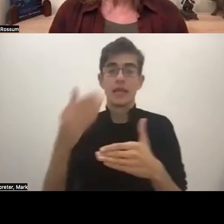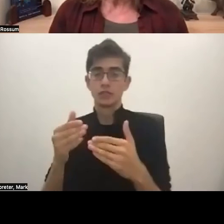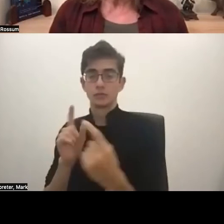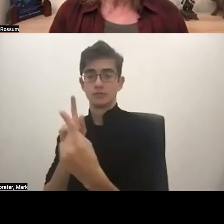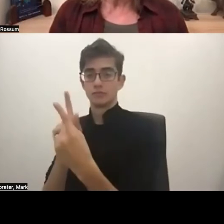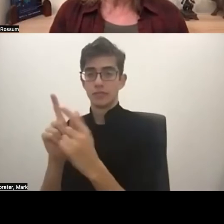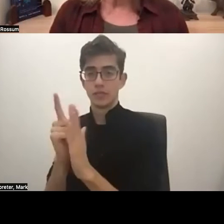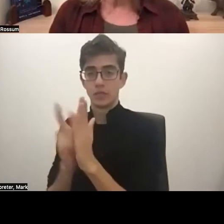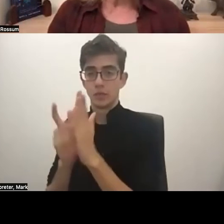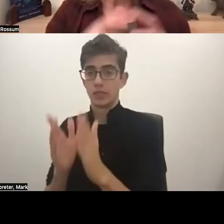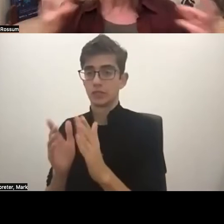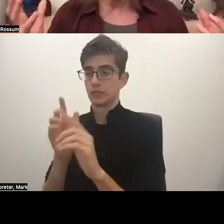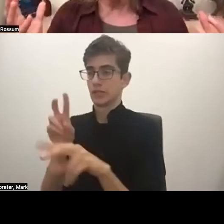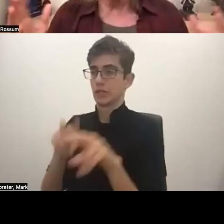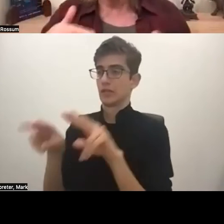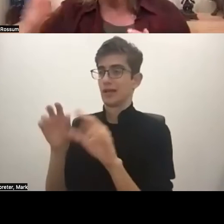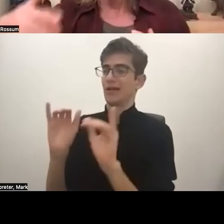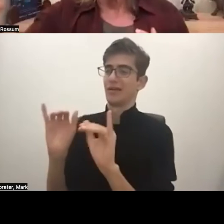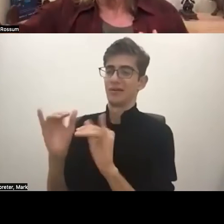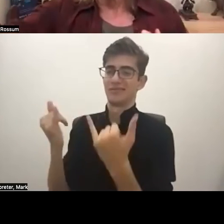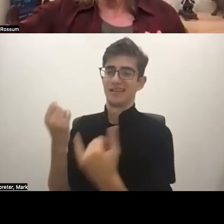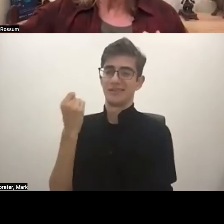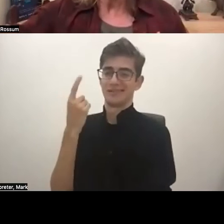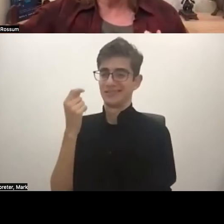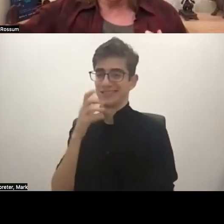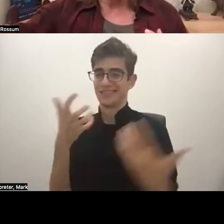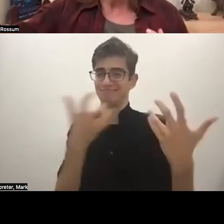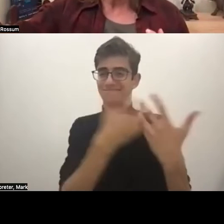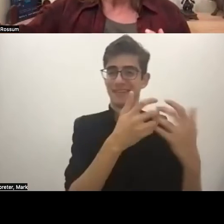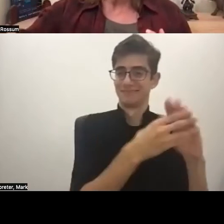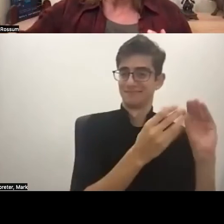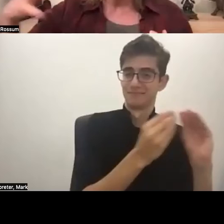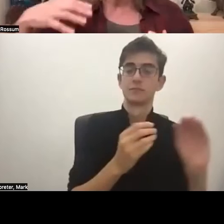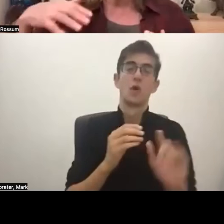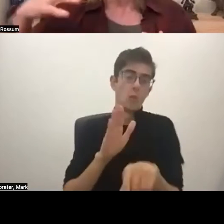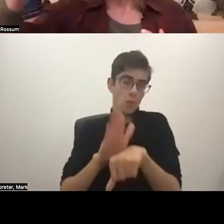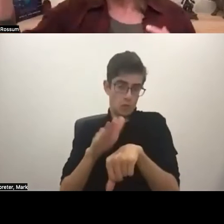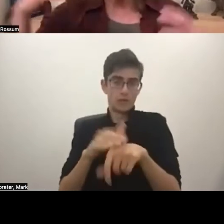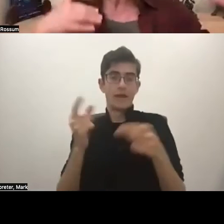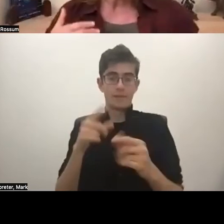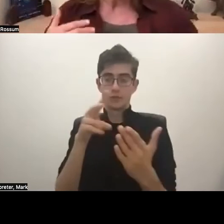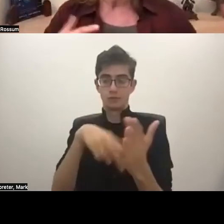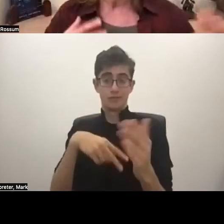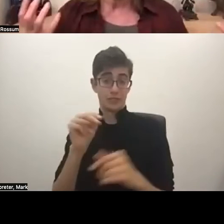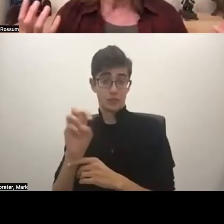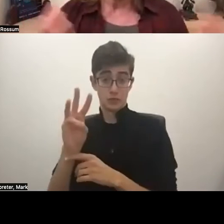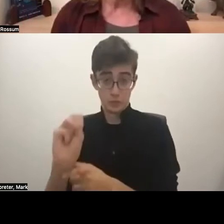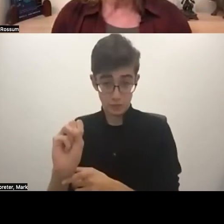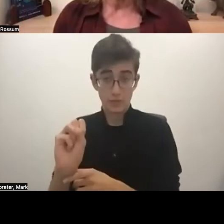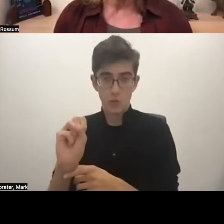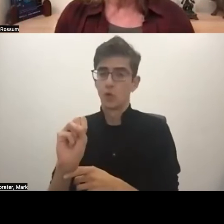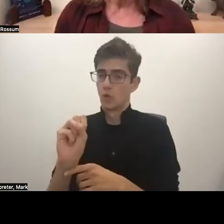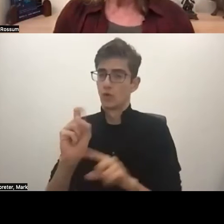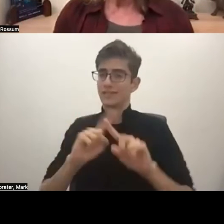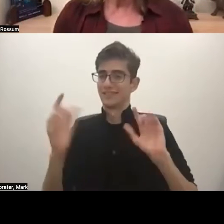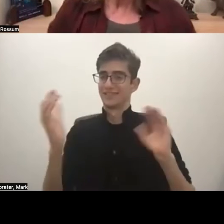So I do want to, there's a little bit of a cautionary tale for people who are reading the press, that reading the press is very different than reading